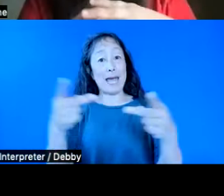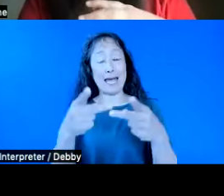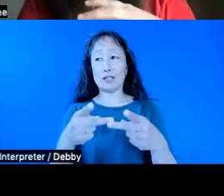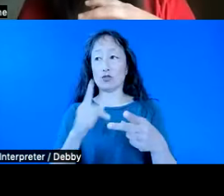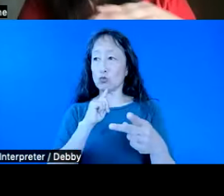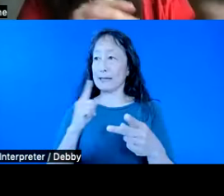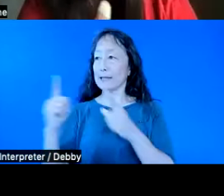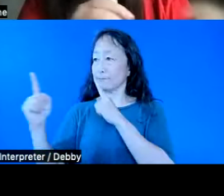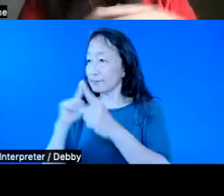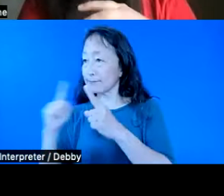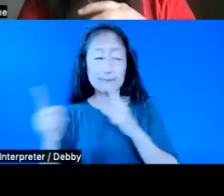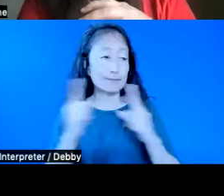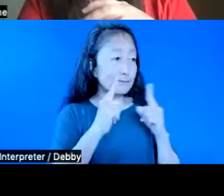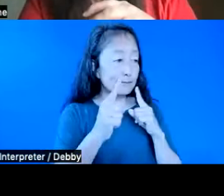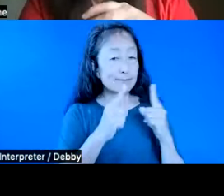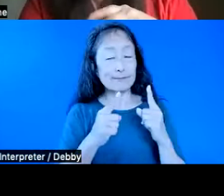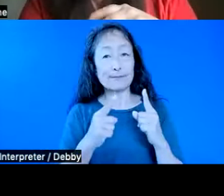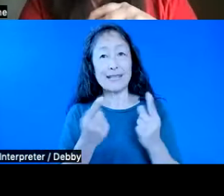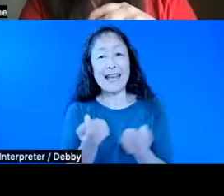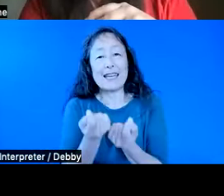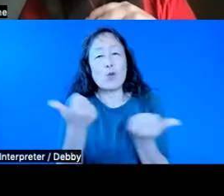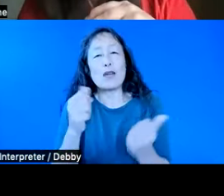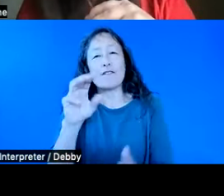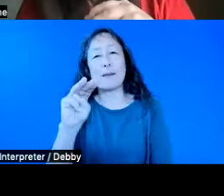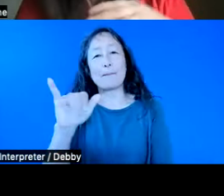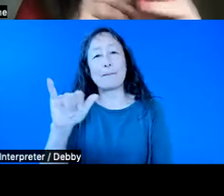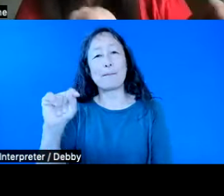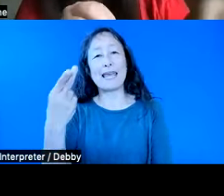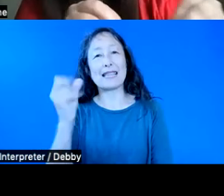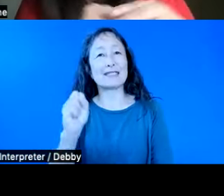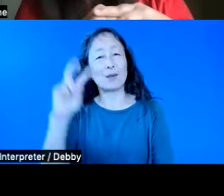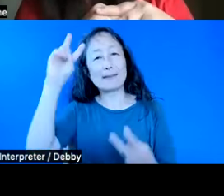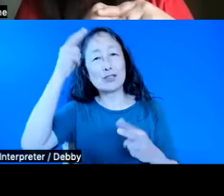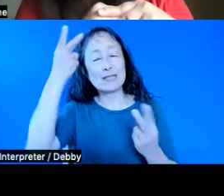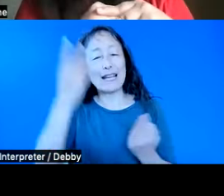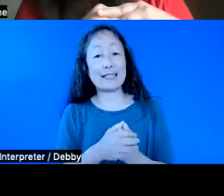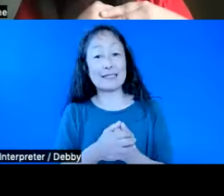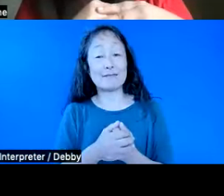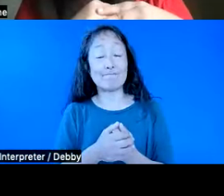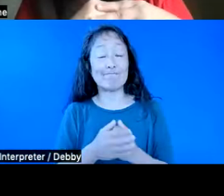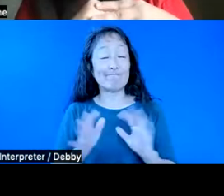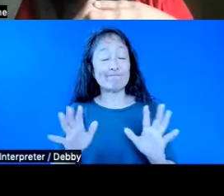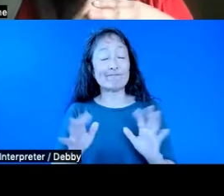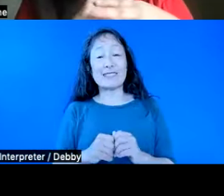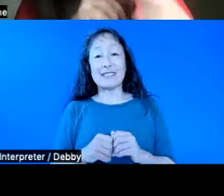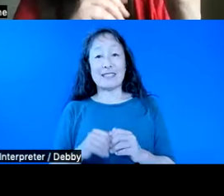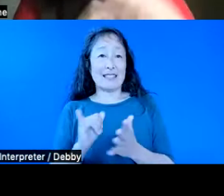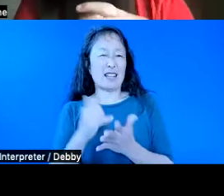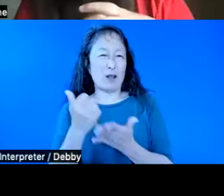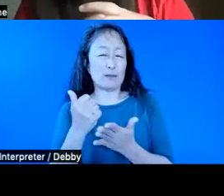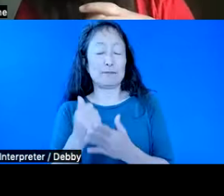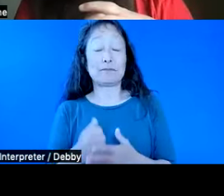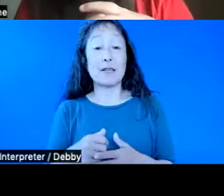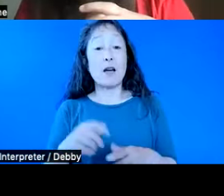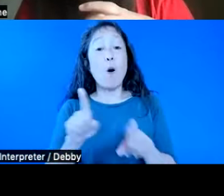really important. Other things that I really, really love to do are systems mapping exercises or scenarios. Like, from